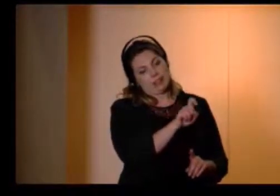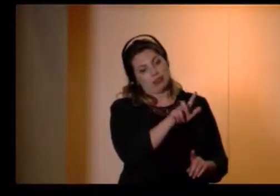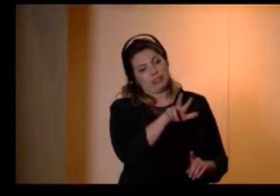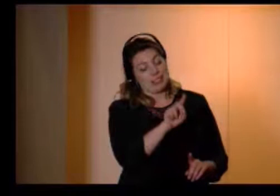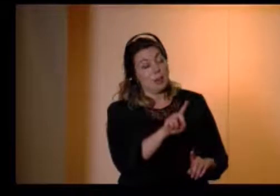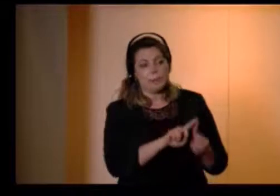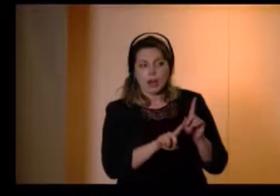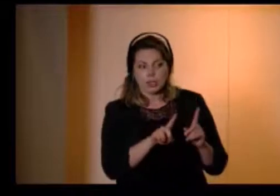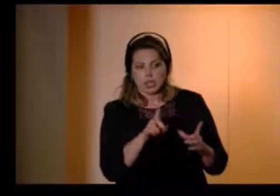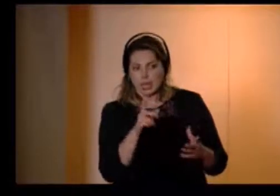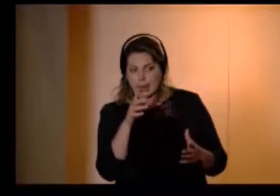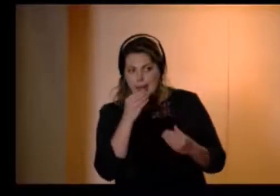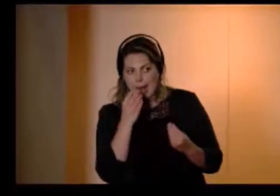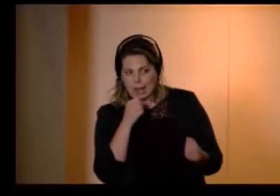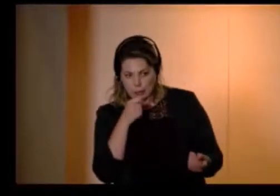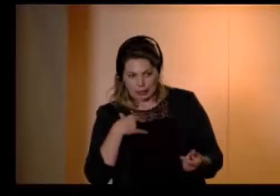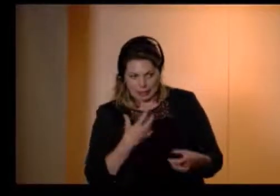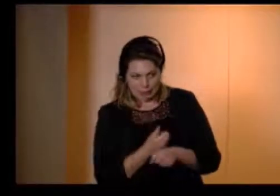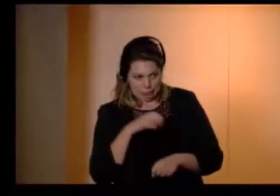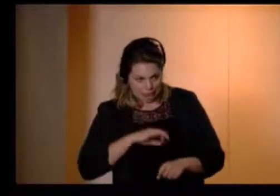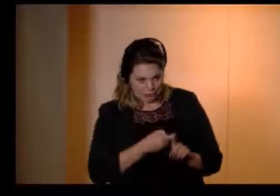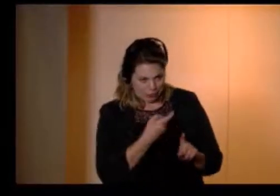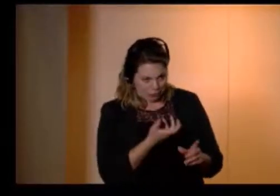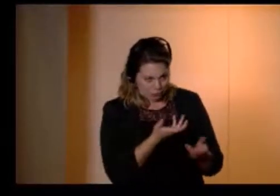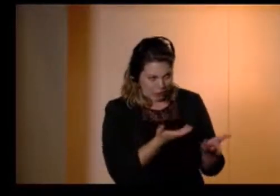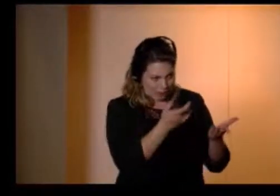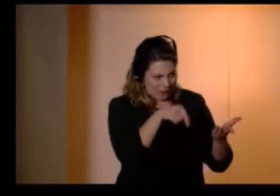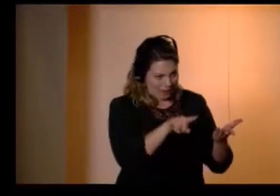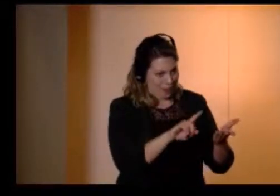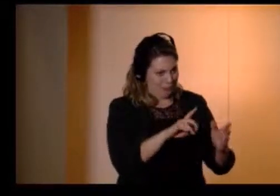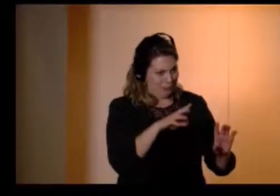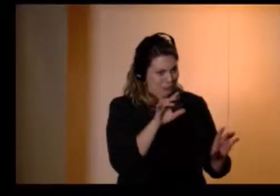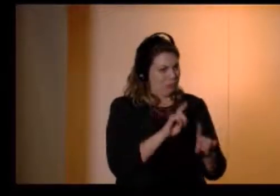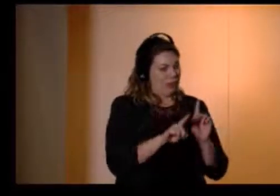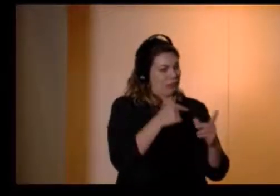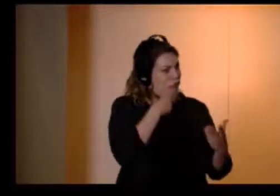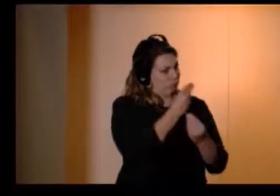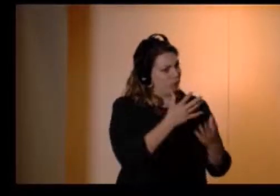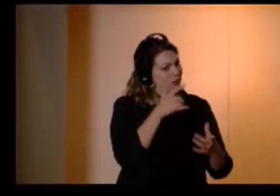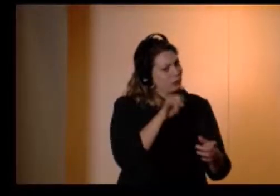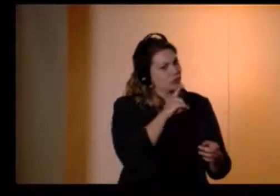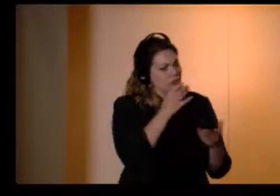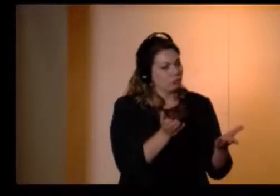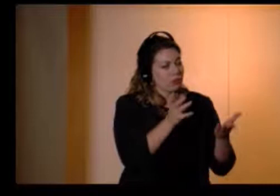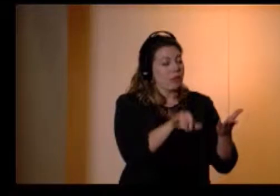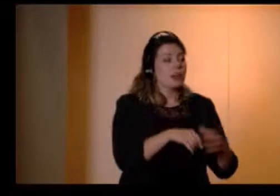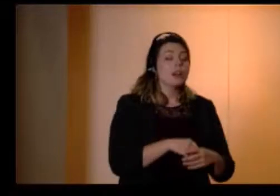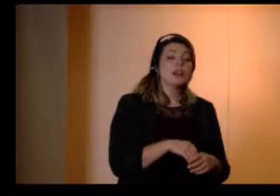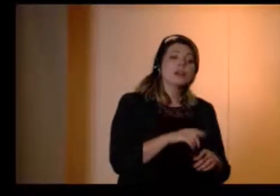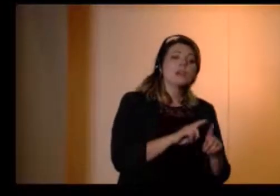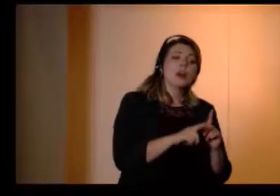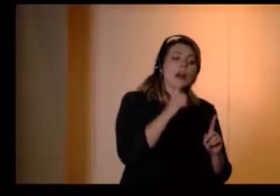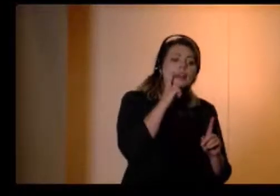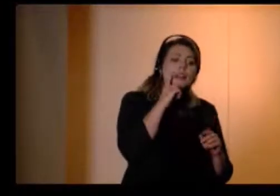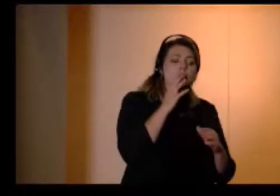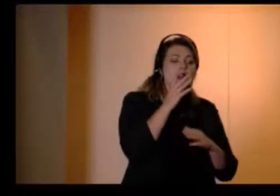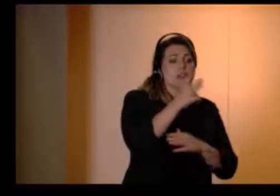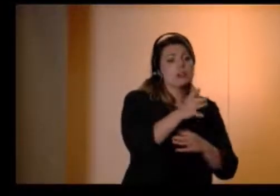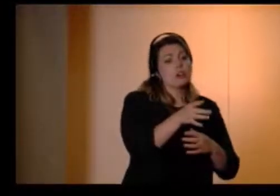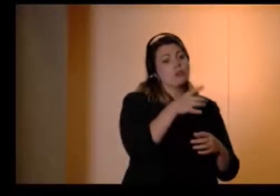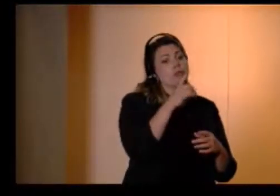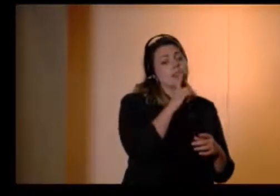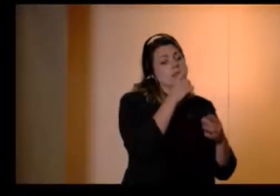opportunity. So I'll leave you with the fact is that I think open source formats are going to be really key moving forward, and we